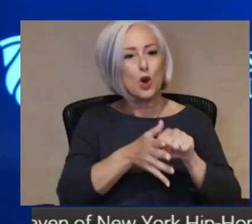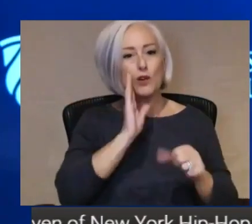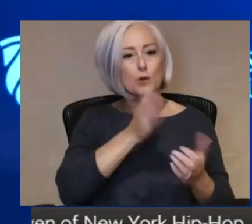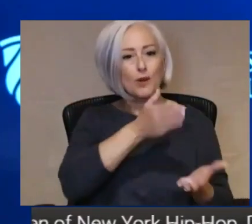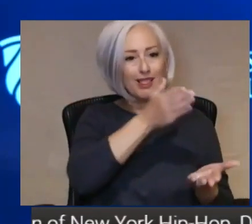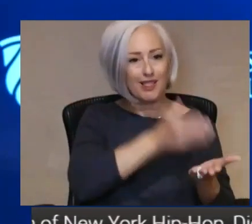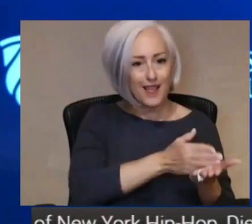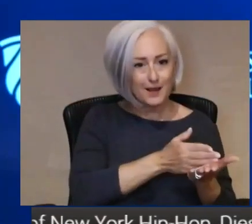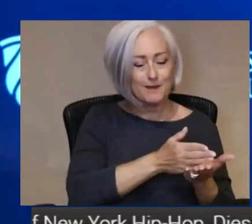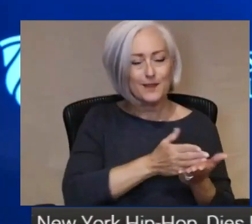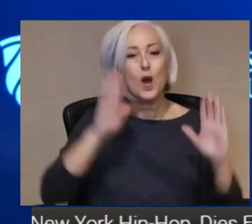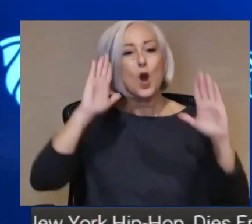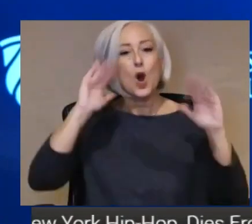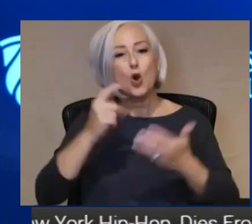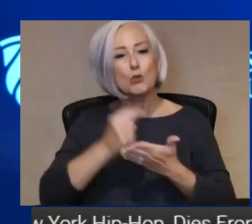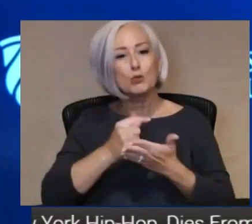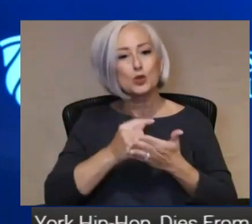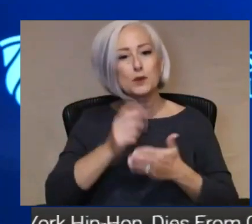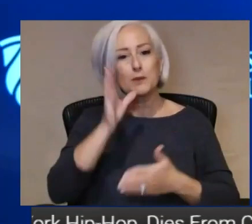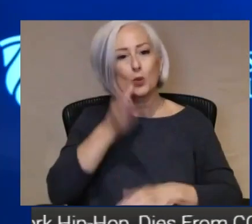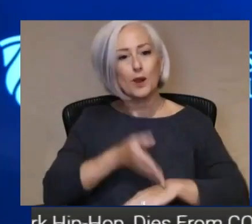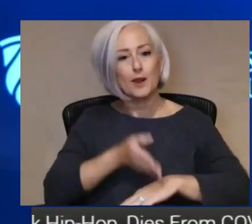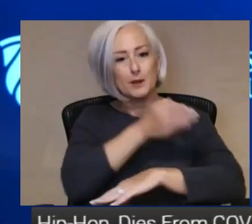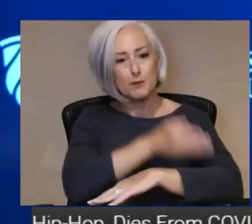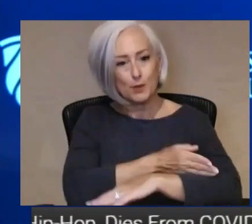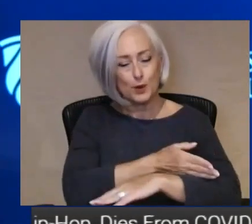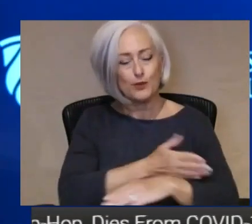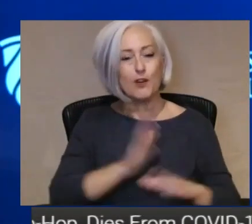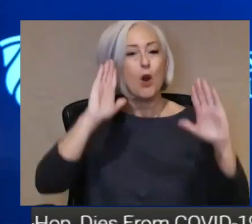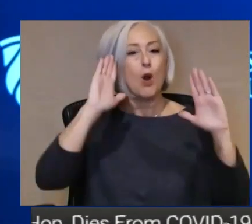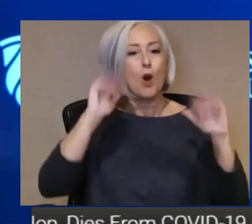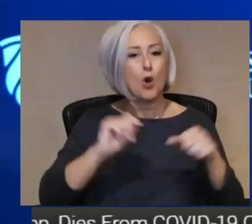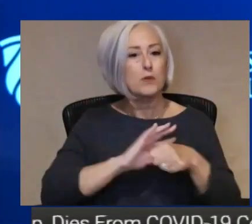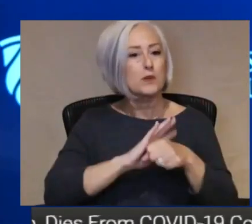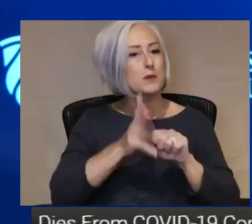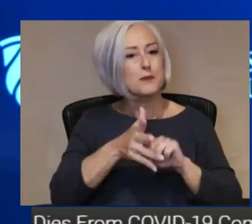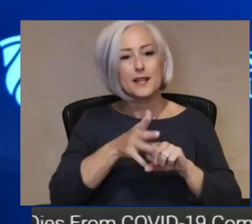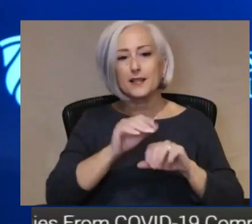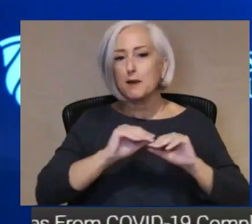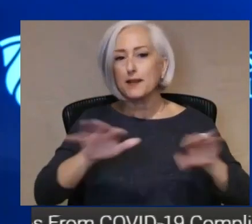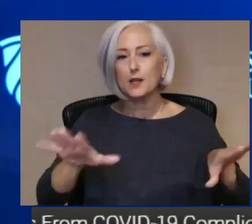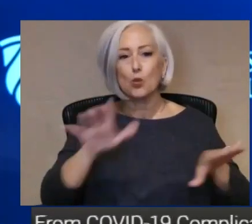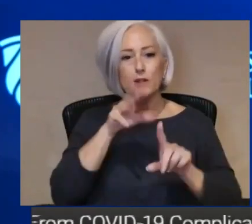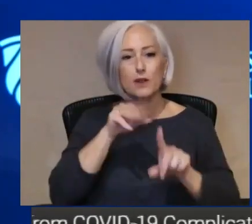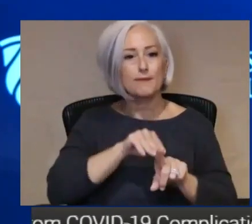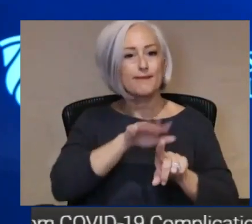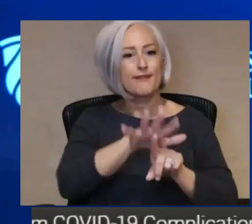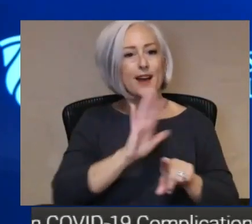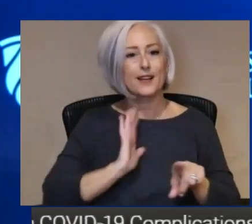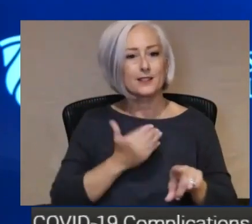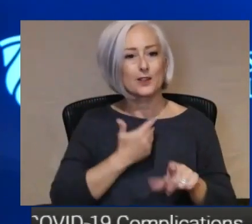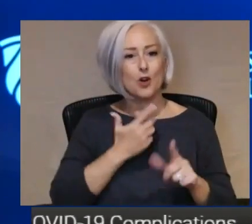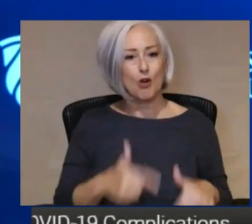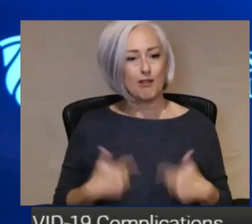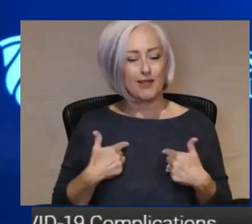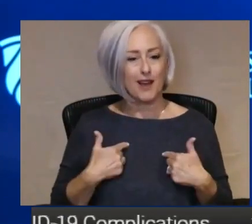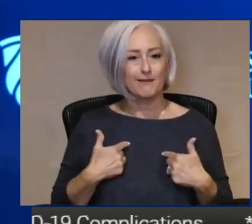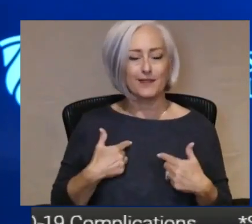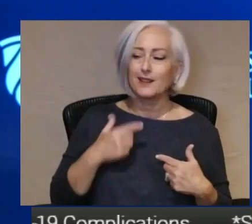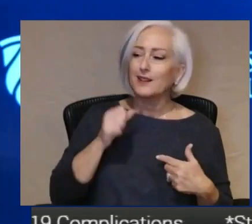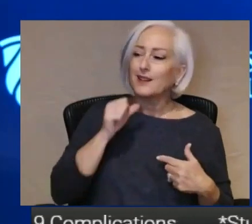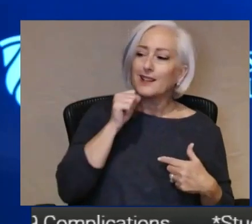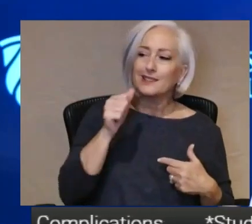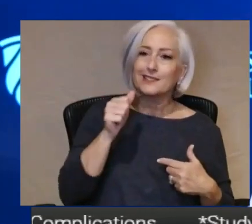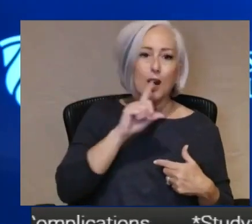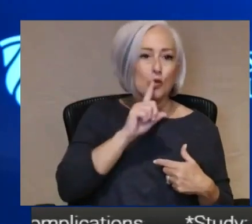hope that there will be a day when the pandemic doesn't try to have such an effect on our lives. It's not up to a federal judge to decide when and